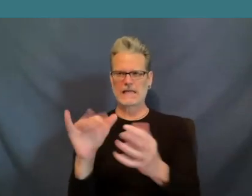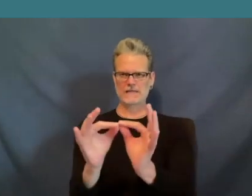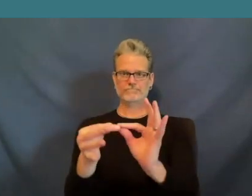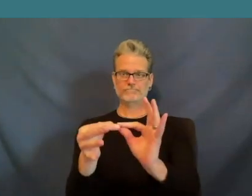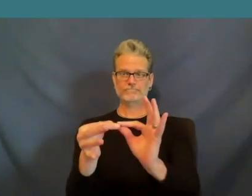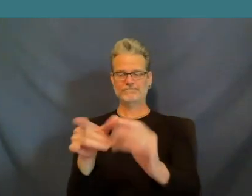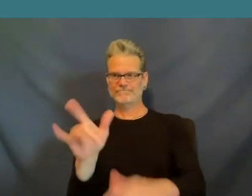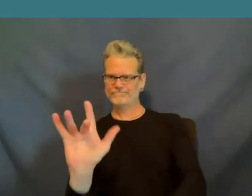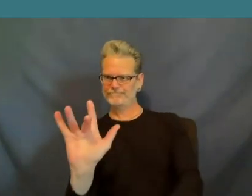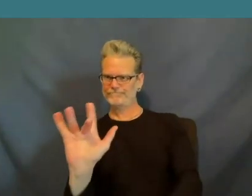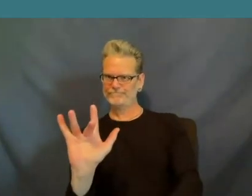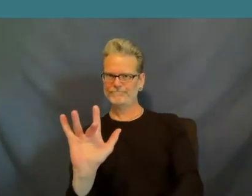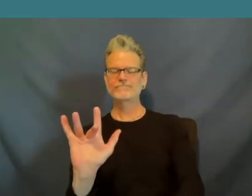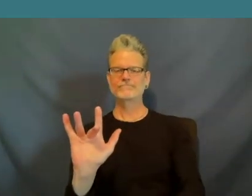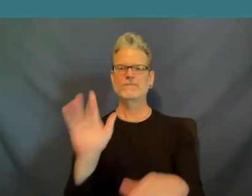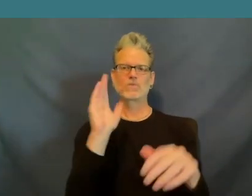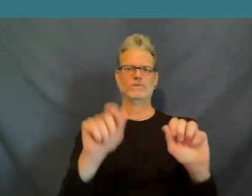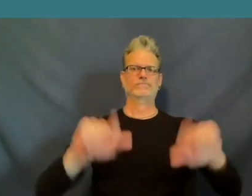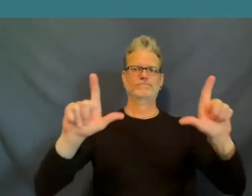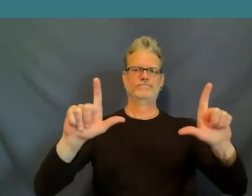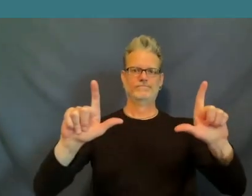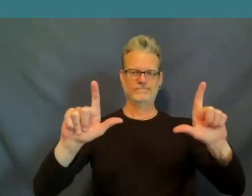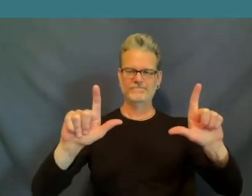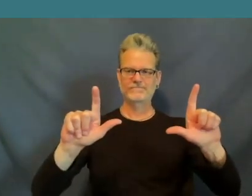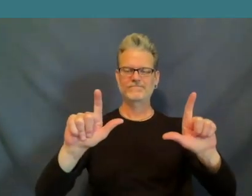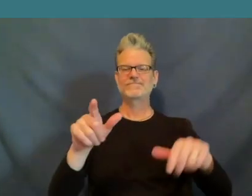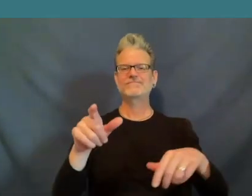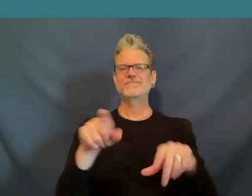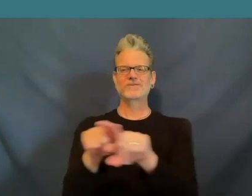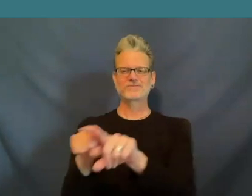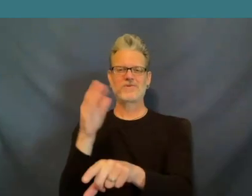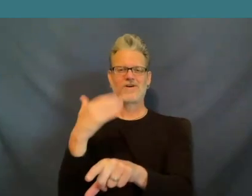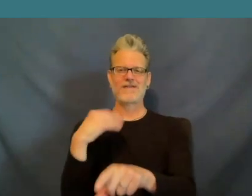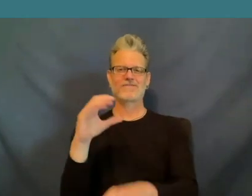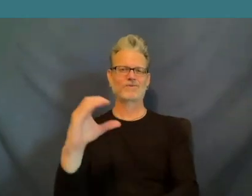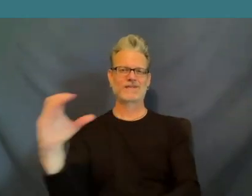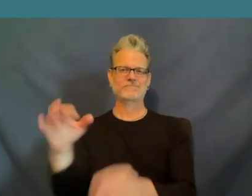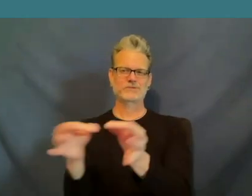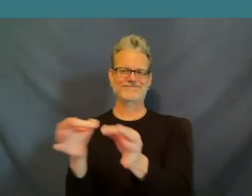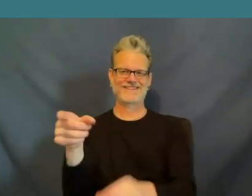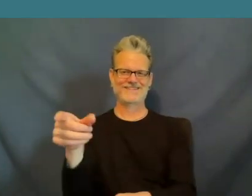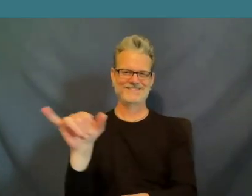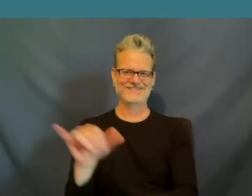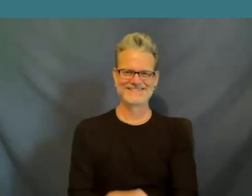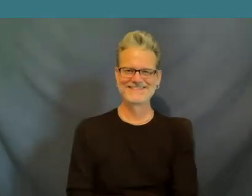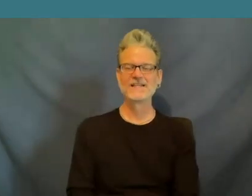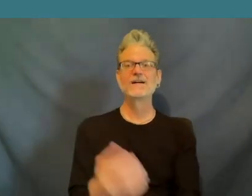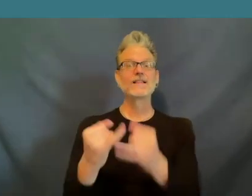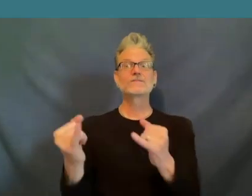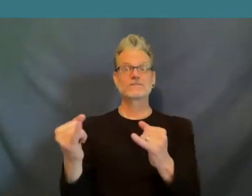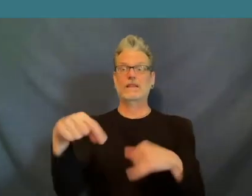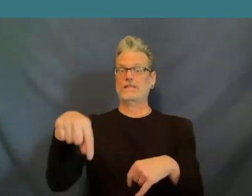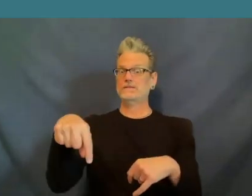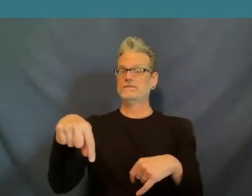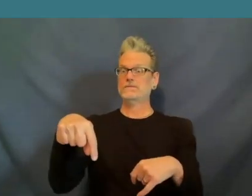bottom of your Zoom bar. And that's also where you'll find closed captioning. Lastly, we are recording this webinar